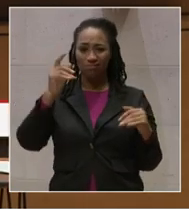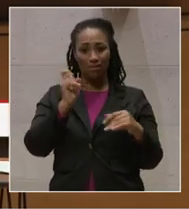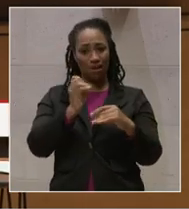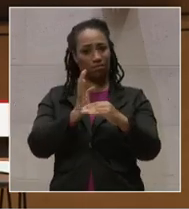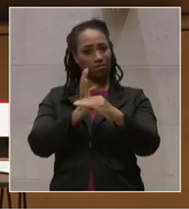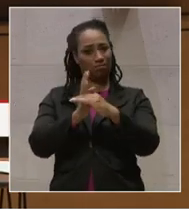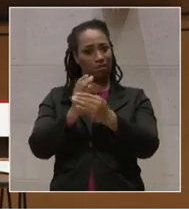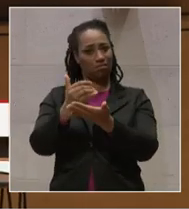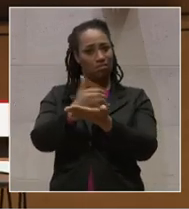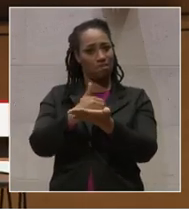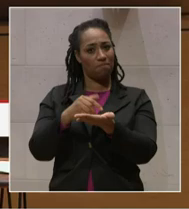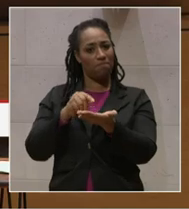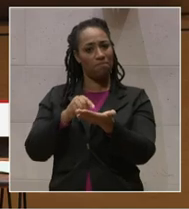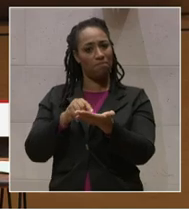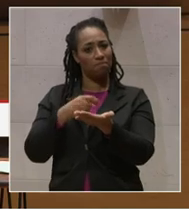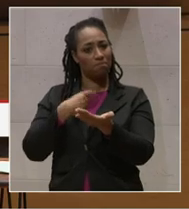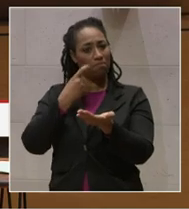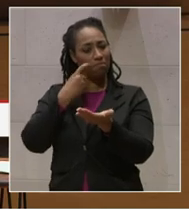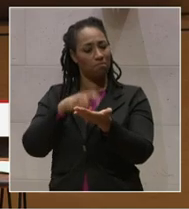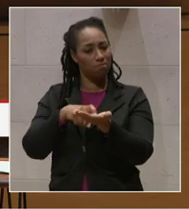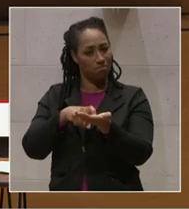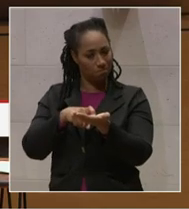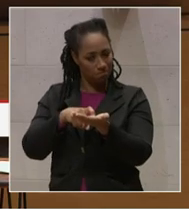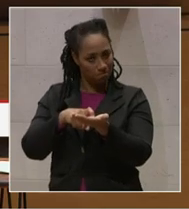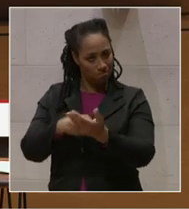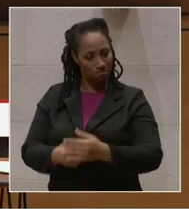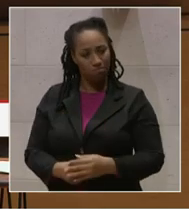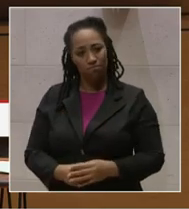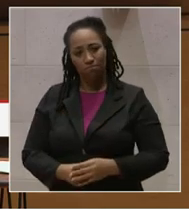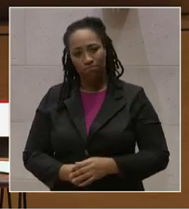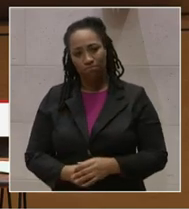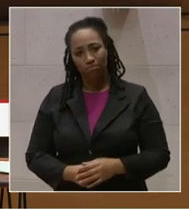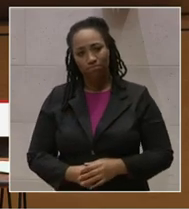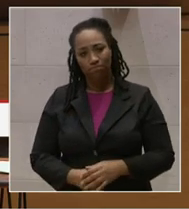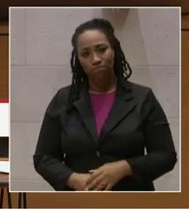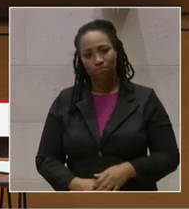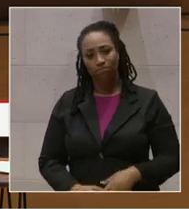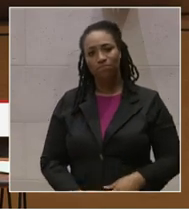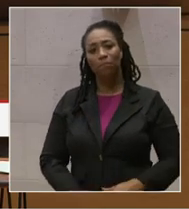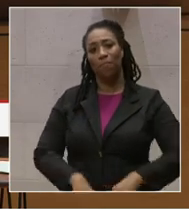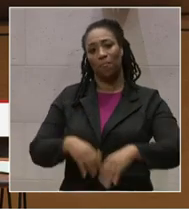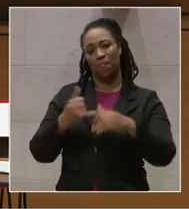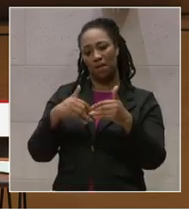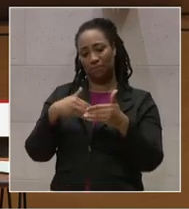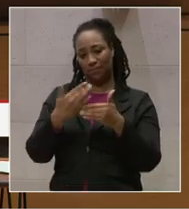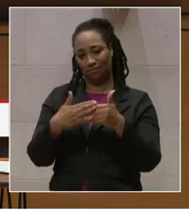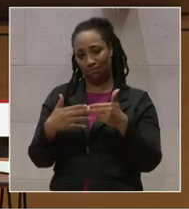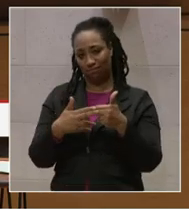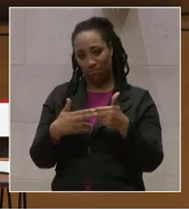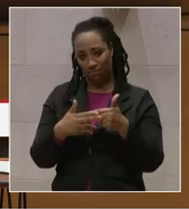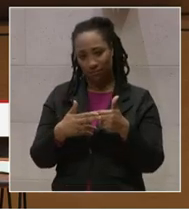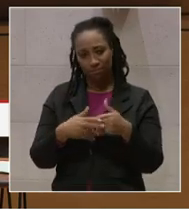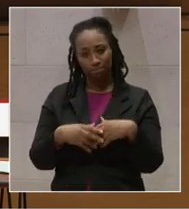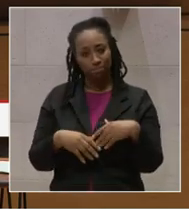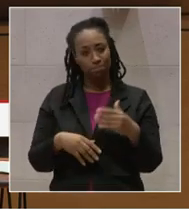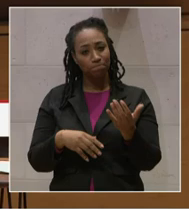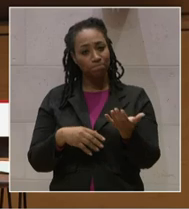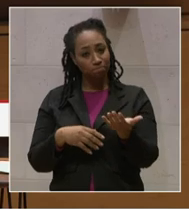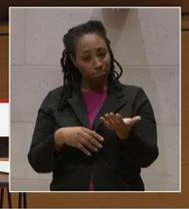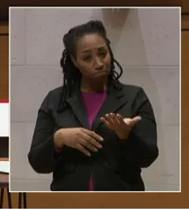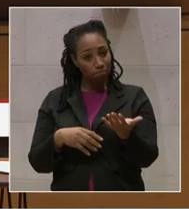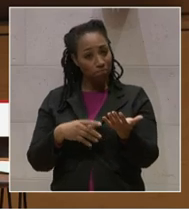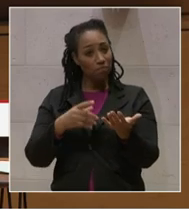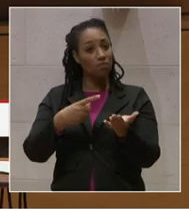let's go to the next slide. So we've talked this morning about that 36,000 goal and how we achieved it. And I